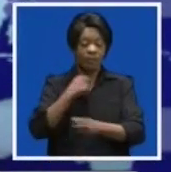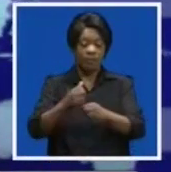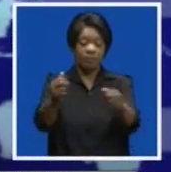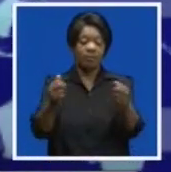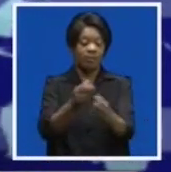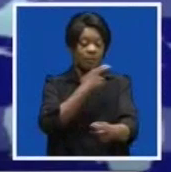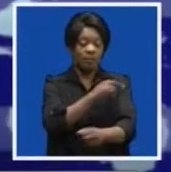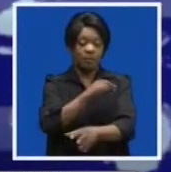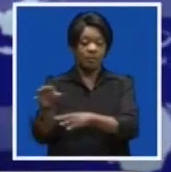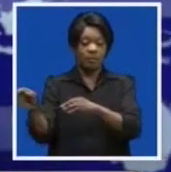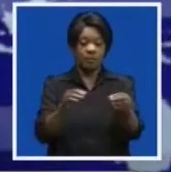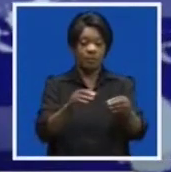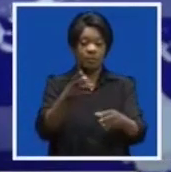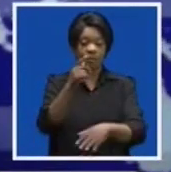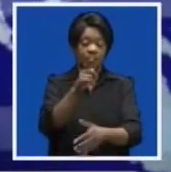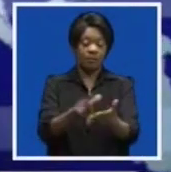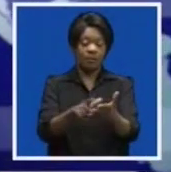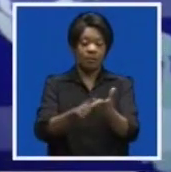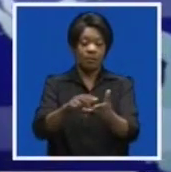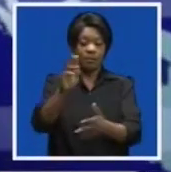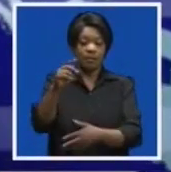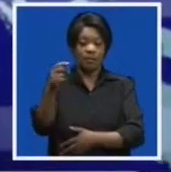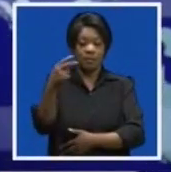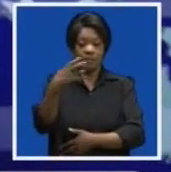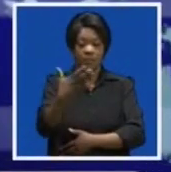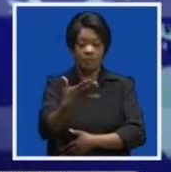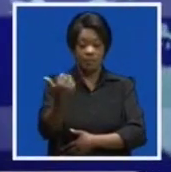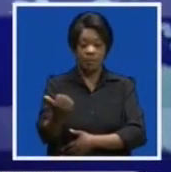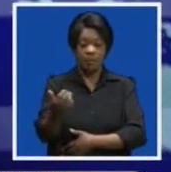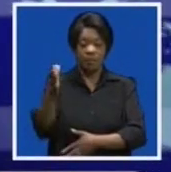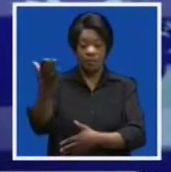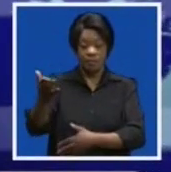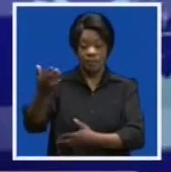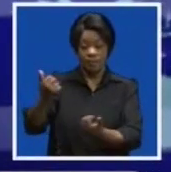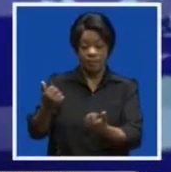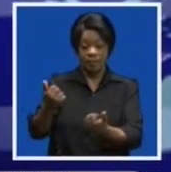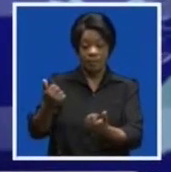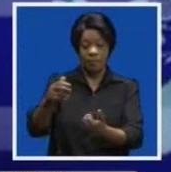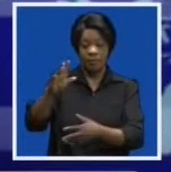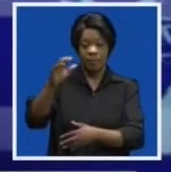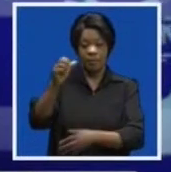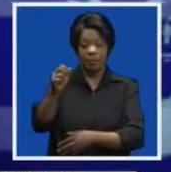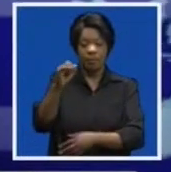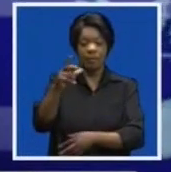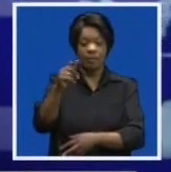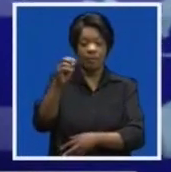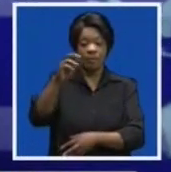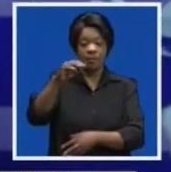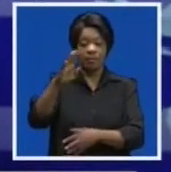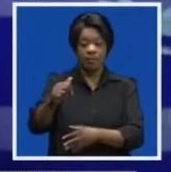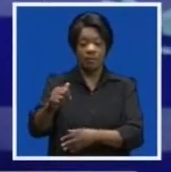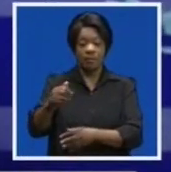airlifted to Lusaka. Pulungu District Commissioner Dennis Sikazwe and his Mbala counterpart Kedrick Sikombe witnessed